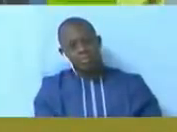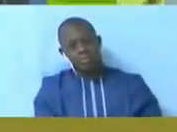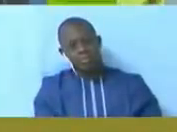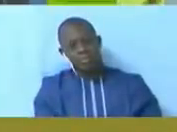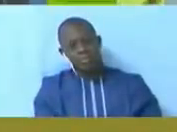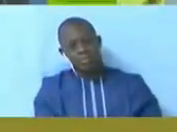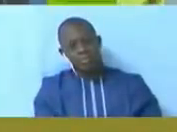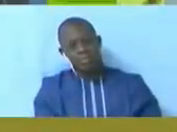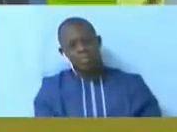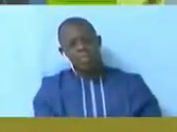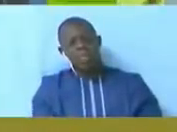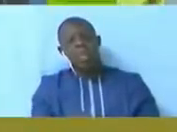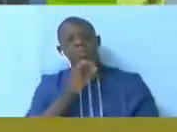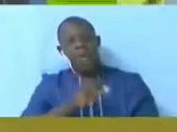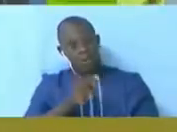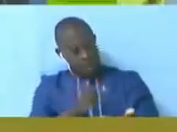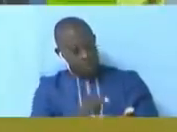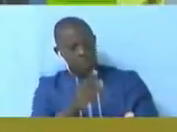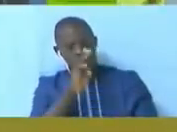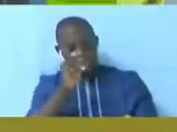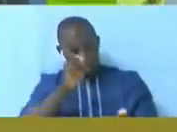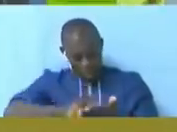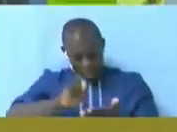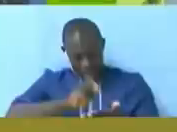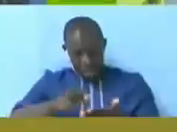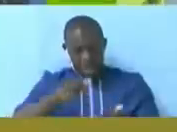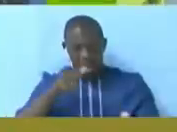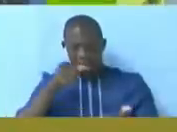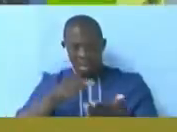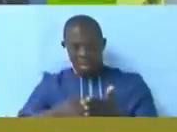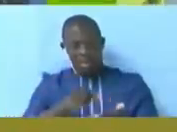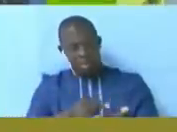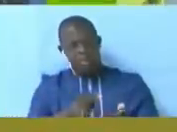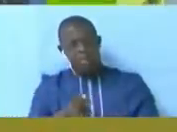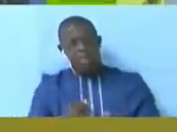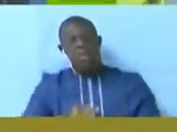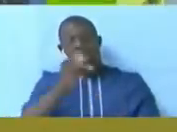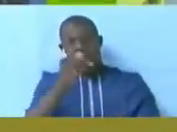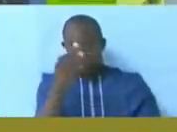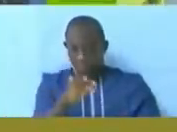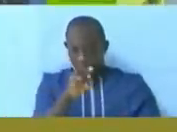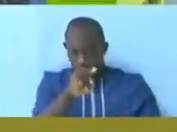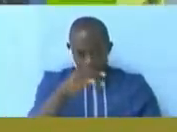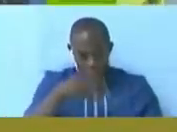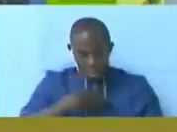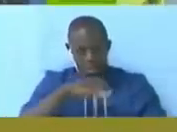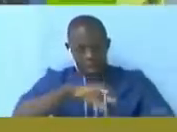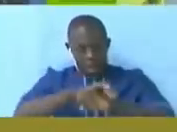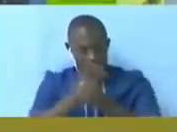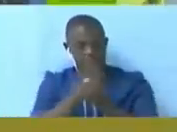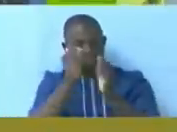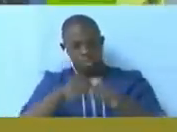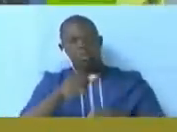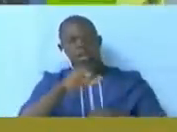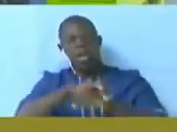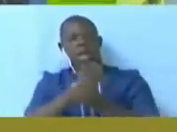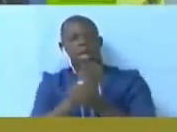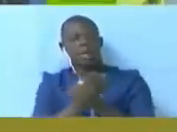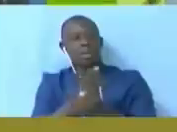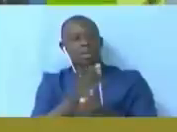the gentleman who wrote this letter. Nyimfundi kenyi meni letter oni safe. Yes, if you want to arrest him, you will arrest him. Ni lefta ka mutai ba mutalal.